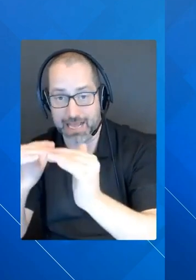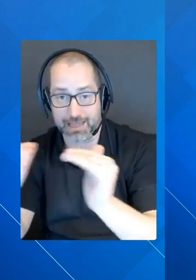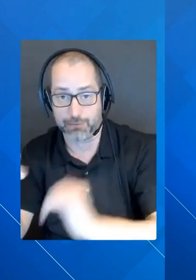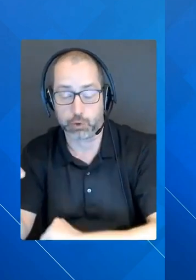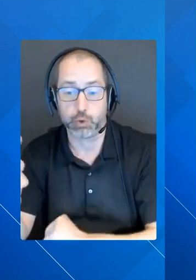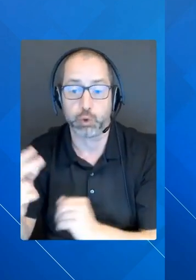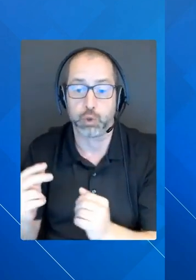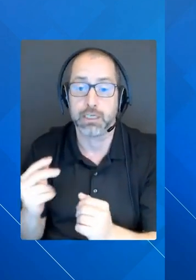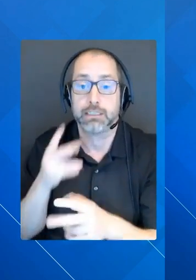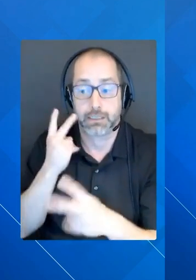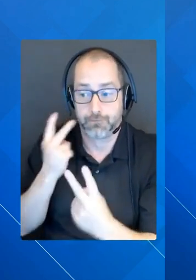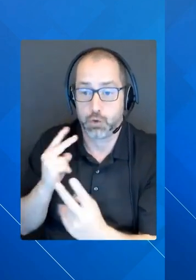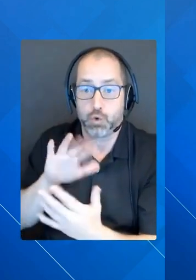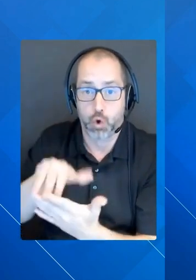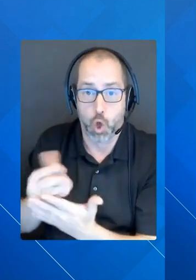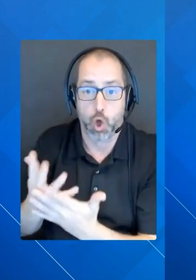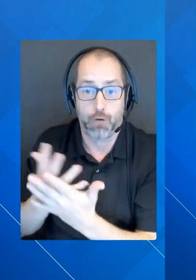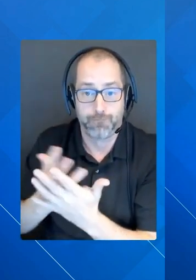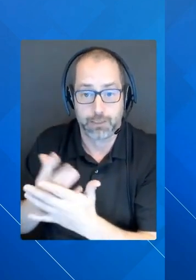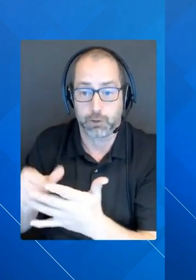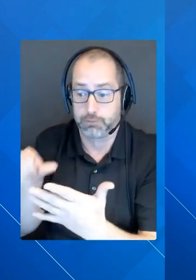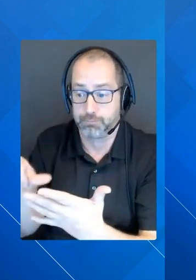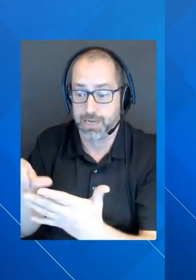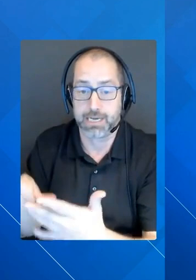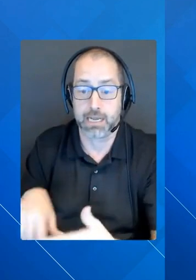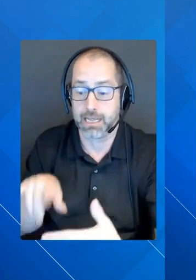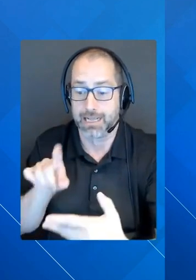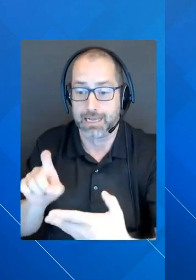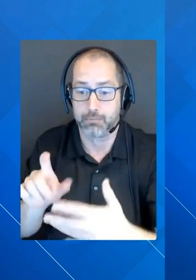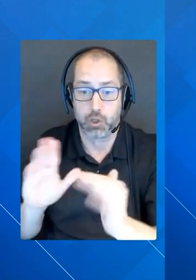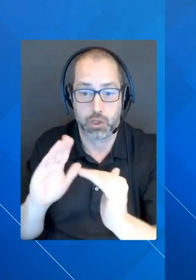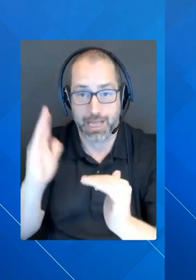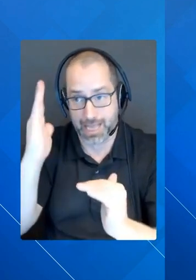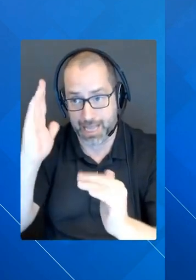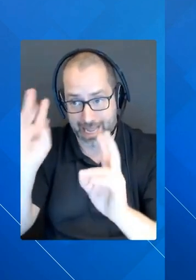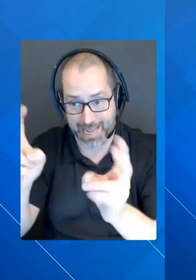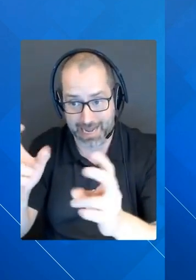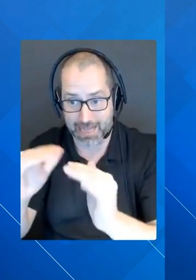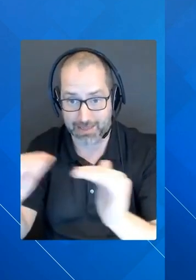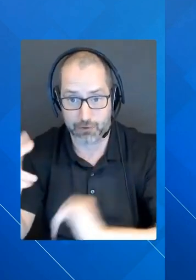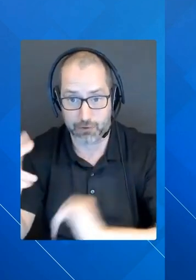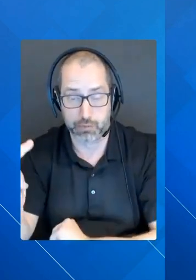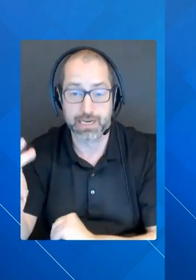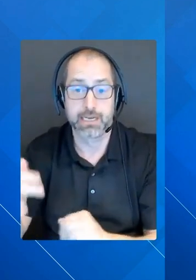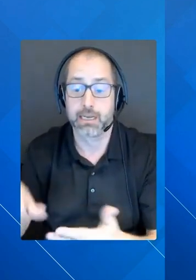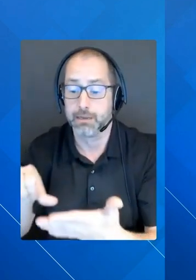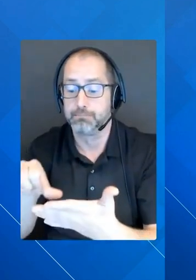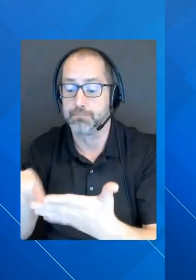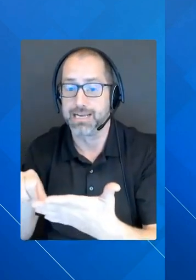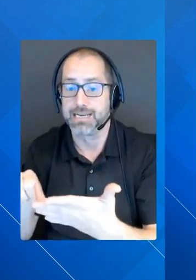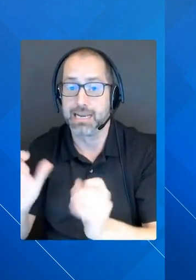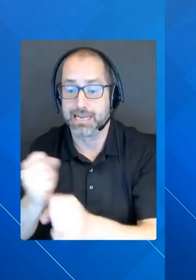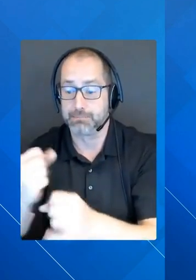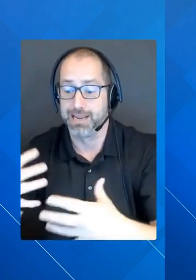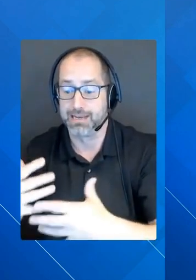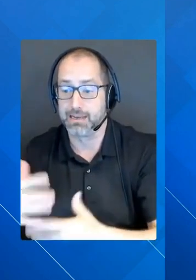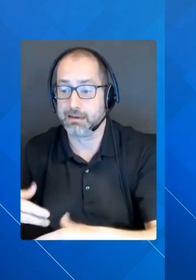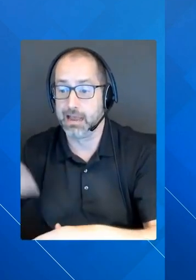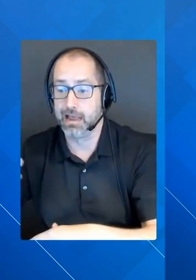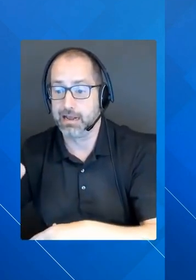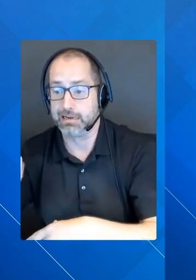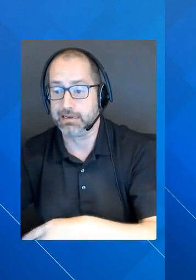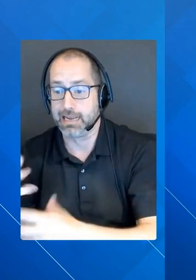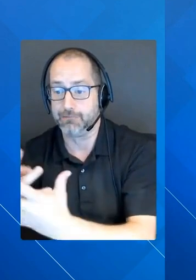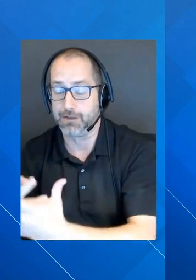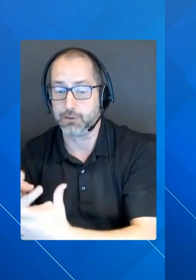filters button. Clickable heading level 3 date. Button expanded hide date filters. Checkbox checked